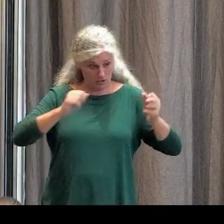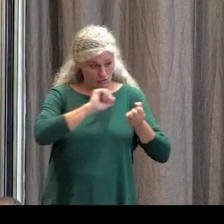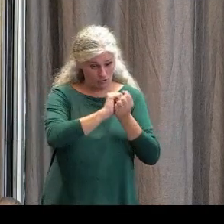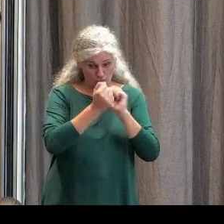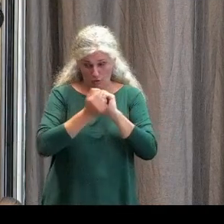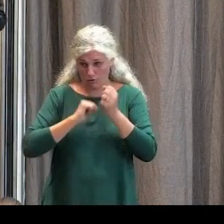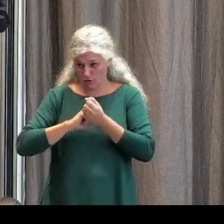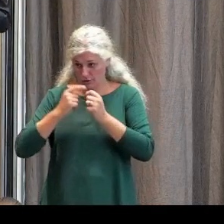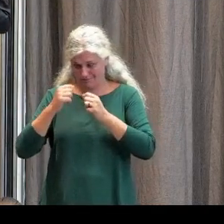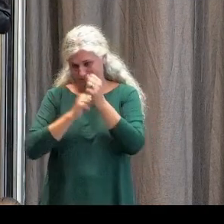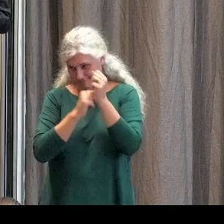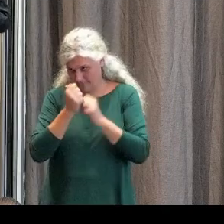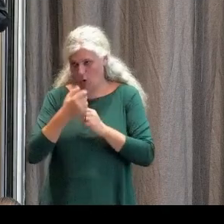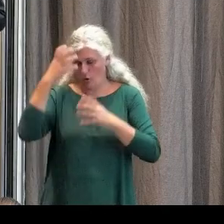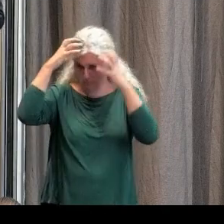brain cells.